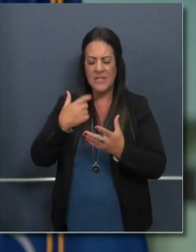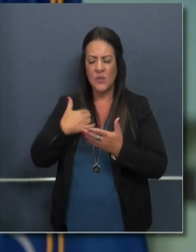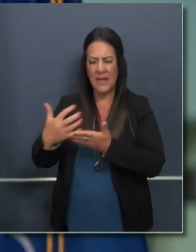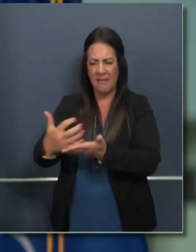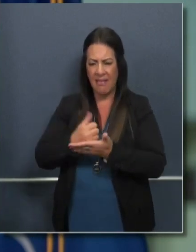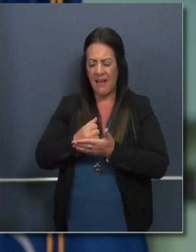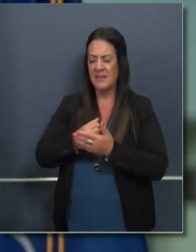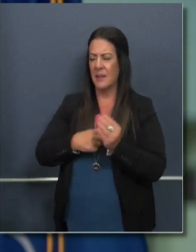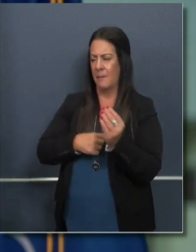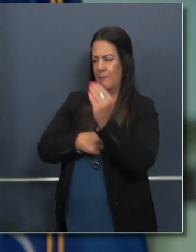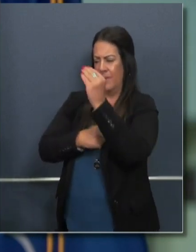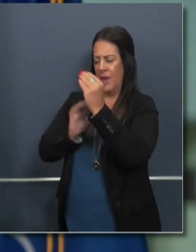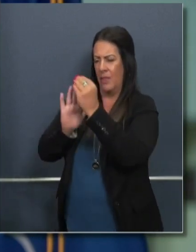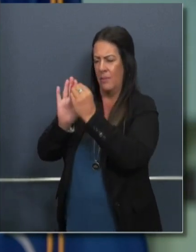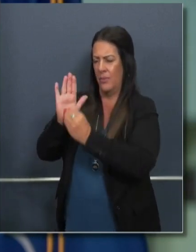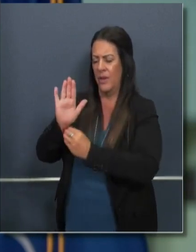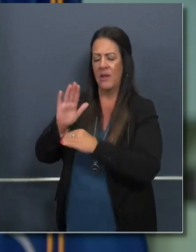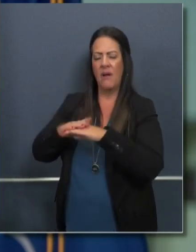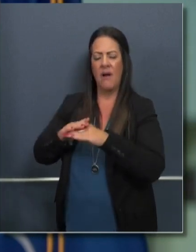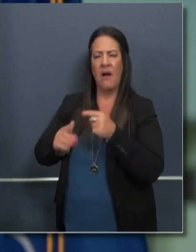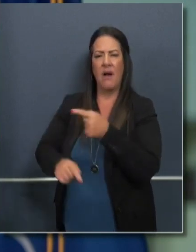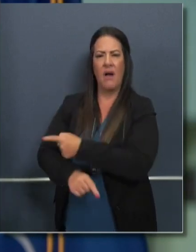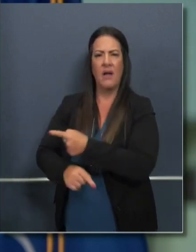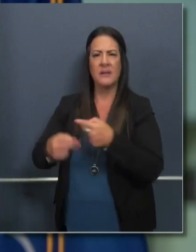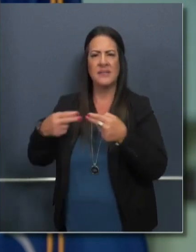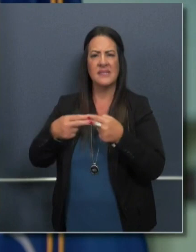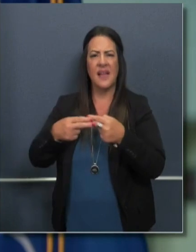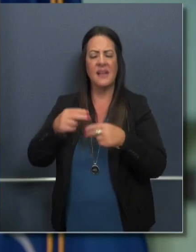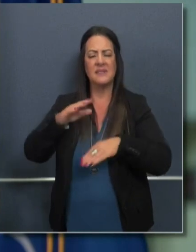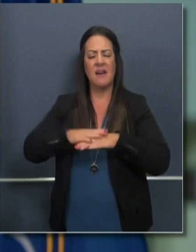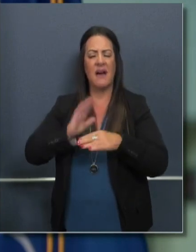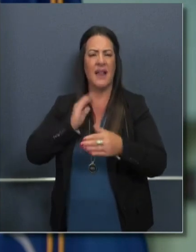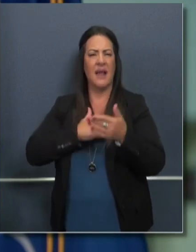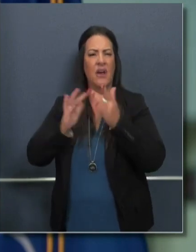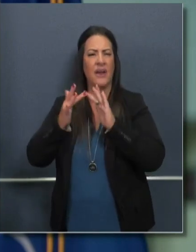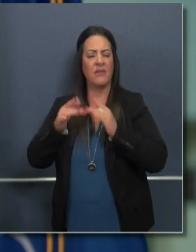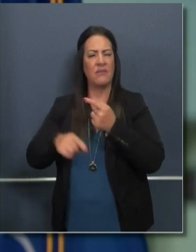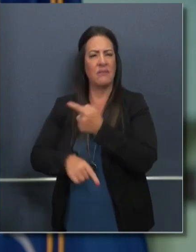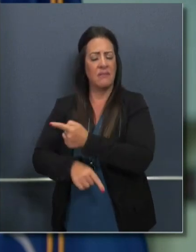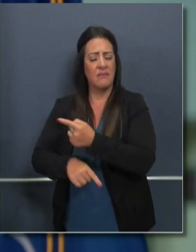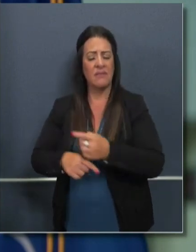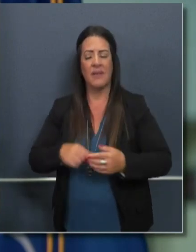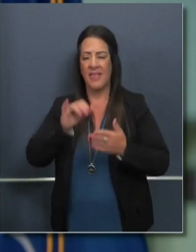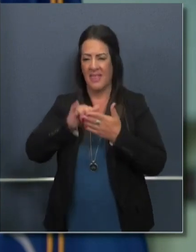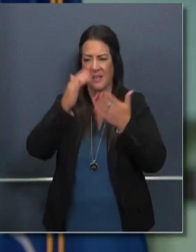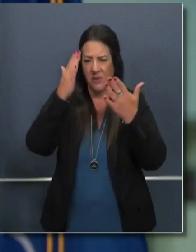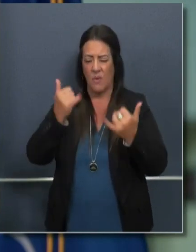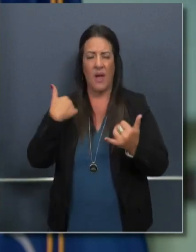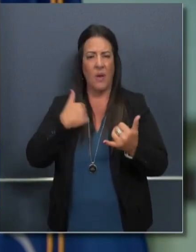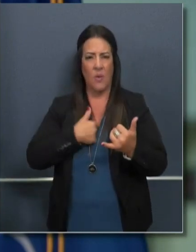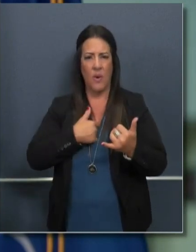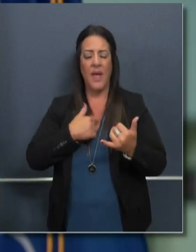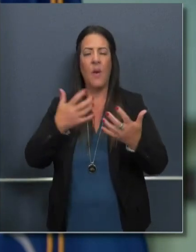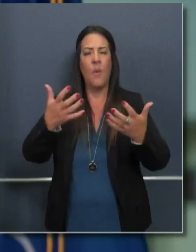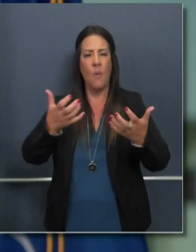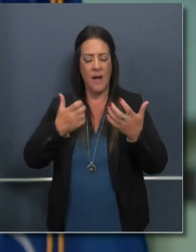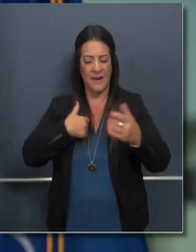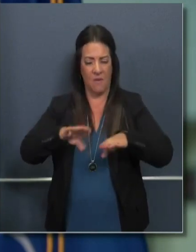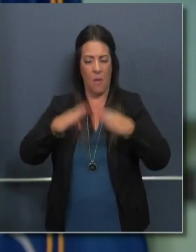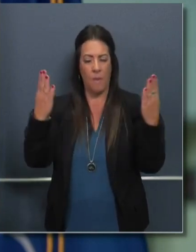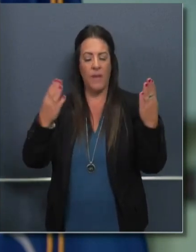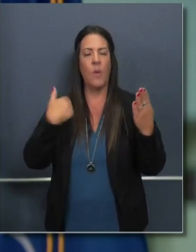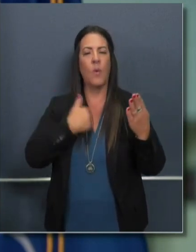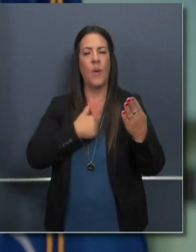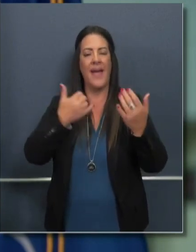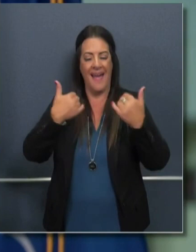But that's the spirit of the answer to the first part of your question of exactly why we're doing this open source platform, why we have